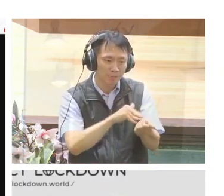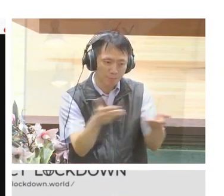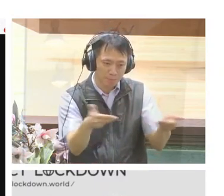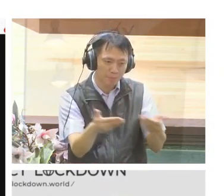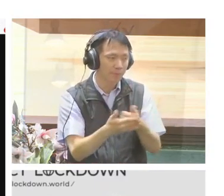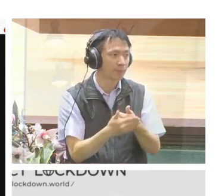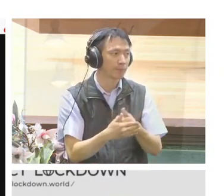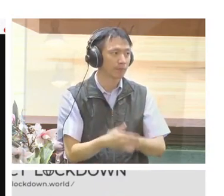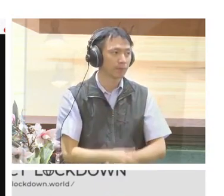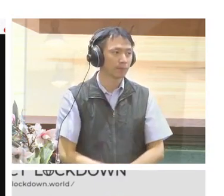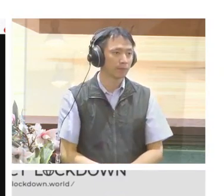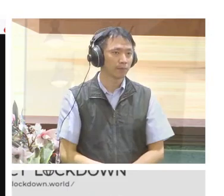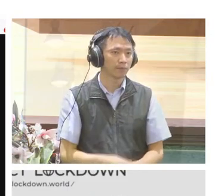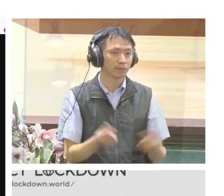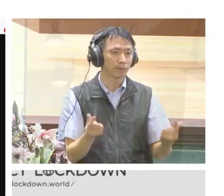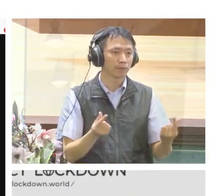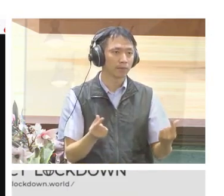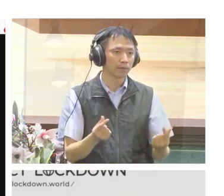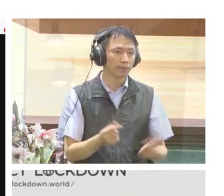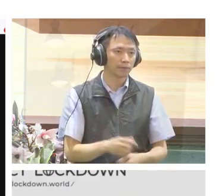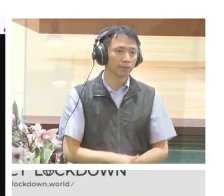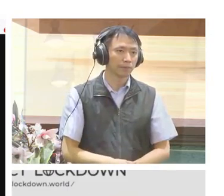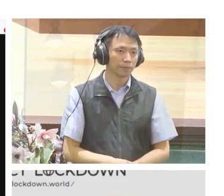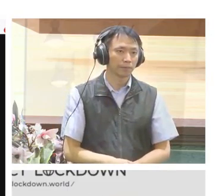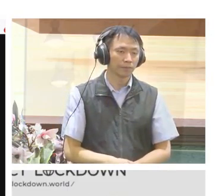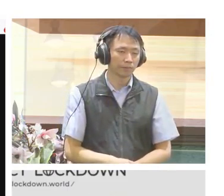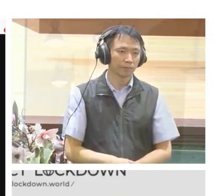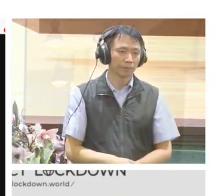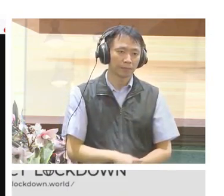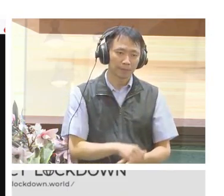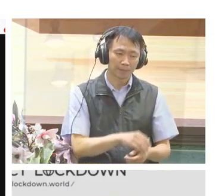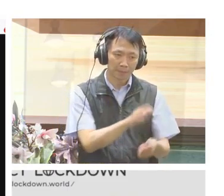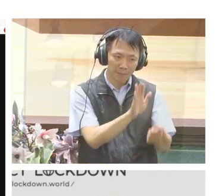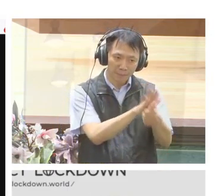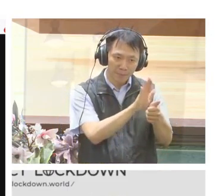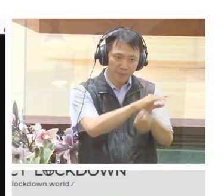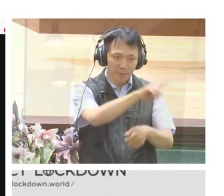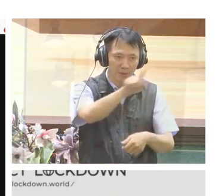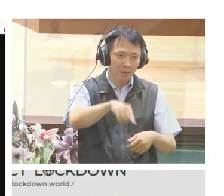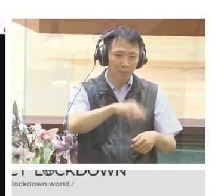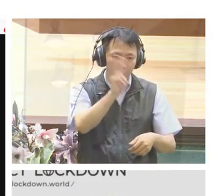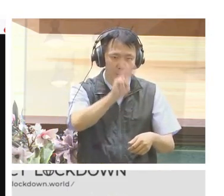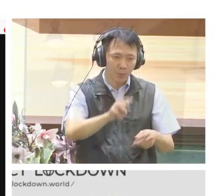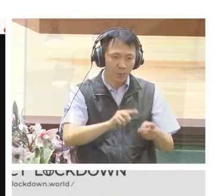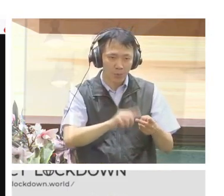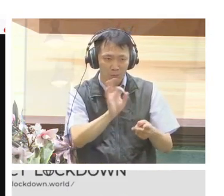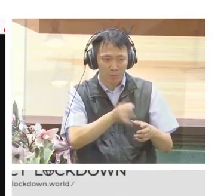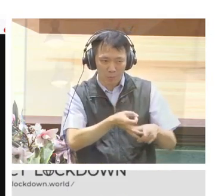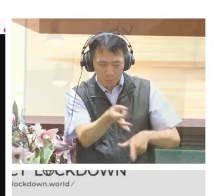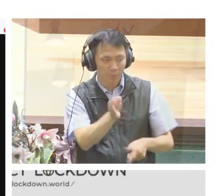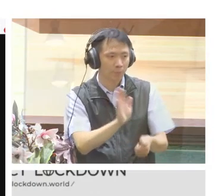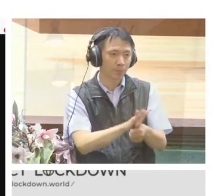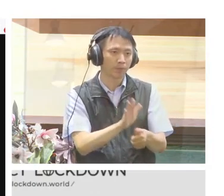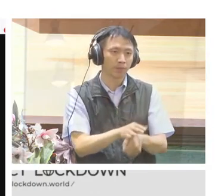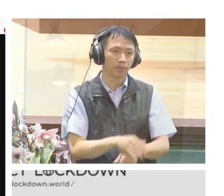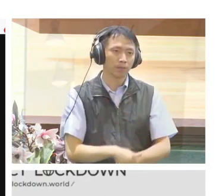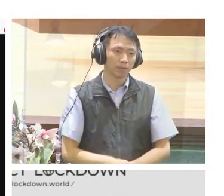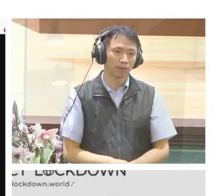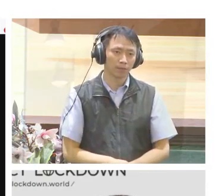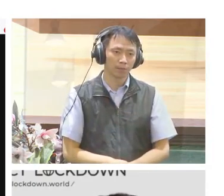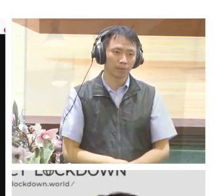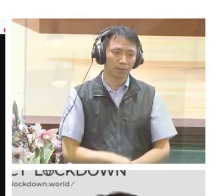Bahrain, for example, they paid all the water bills. Japan and Kosovo deferred utility bills during COVID.